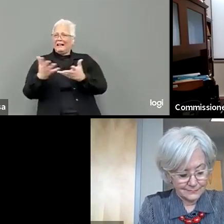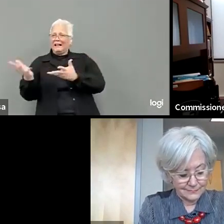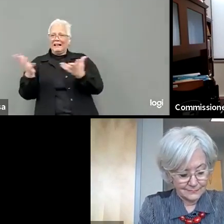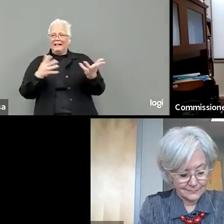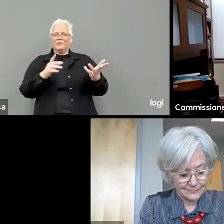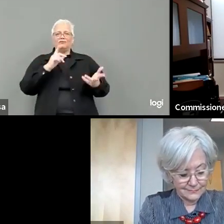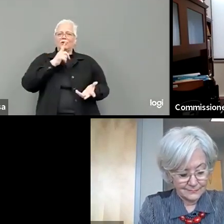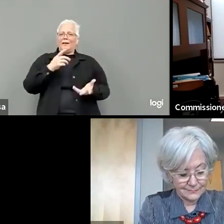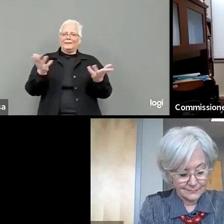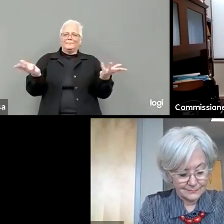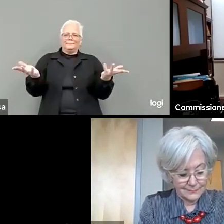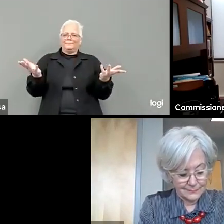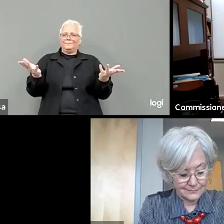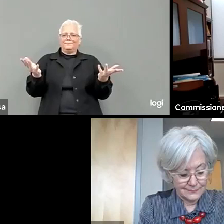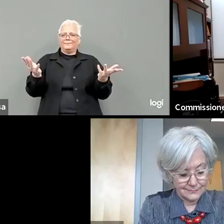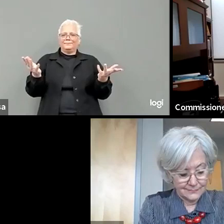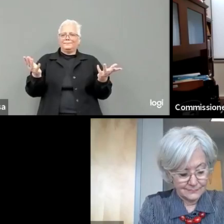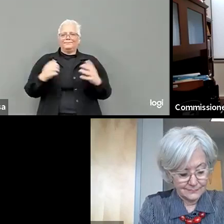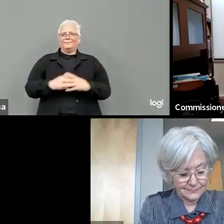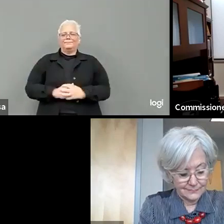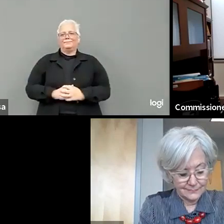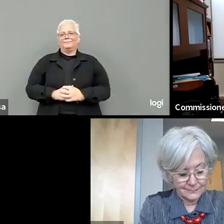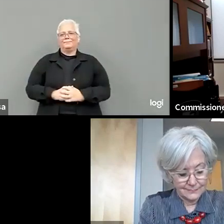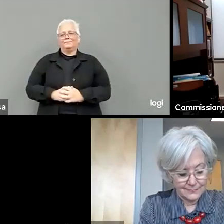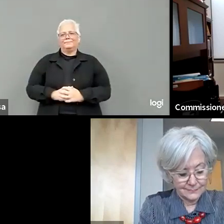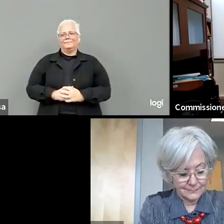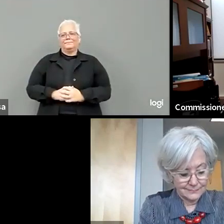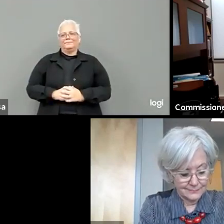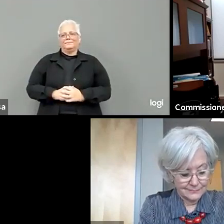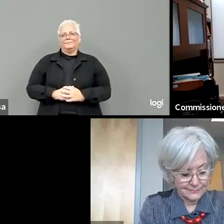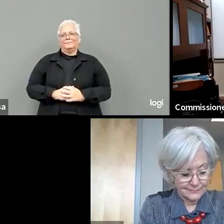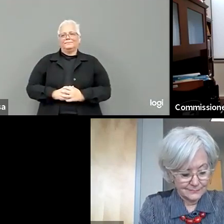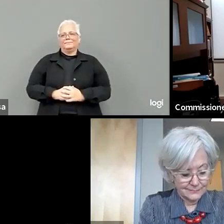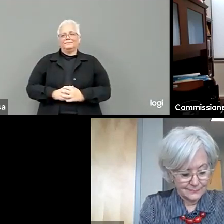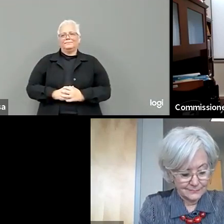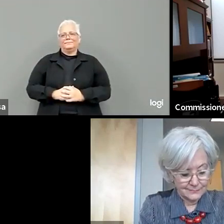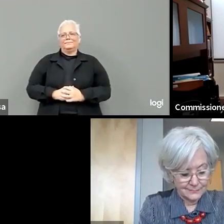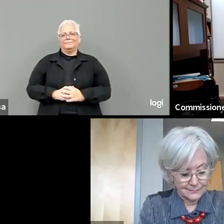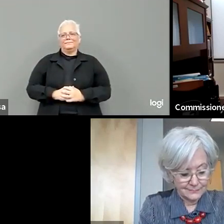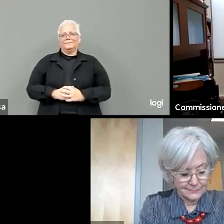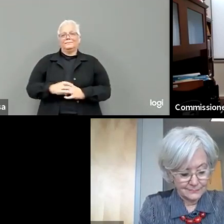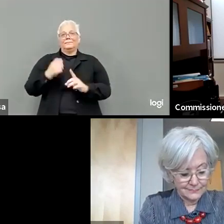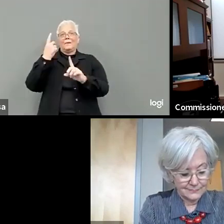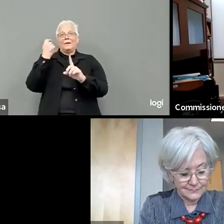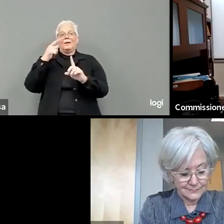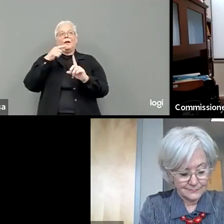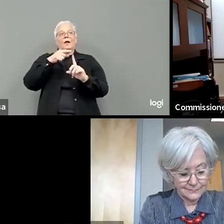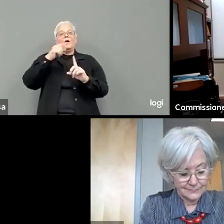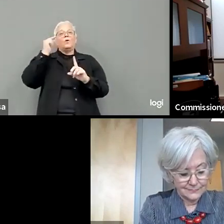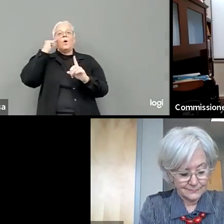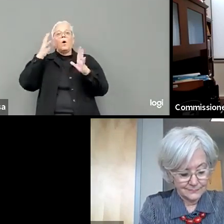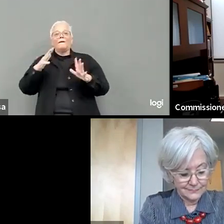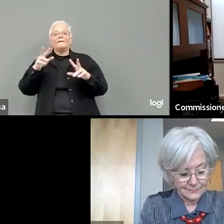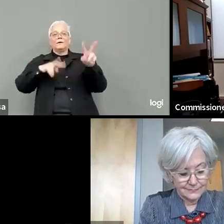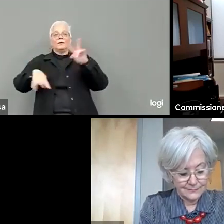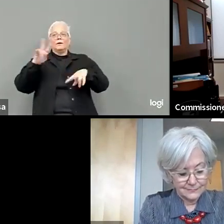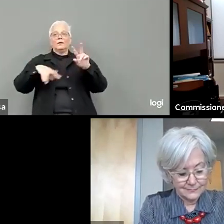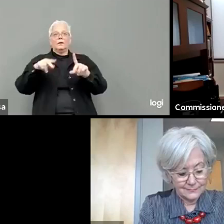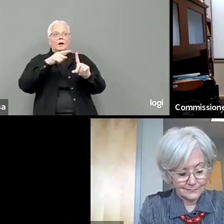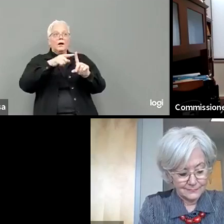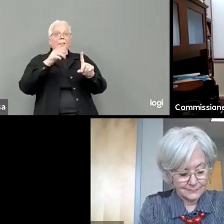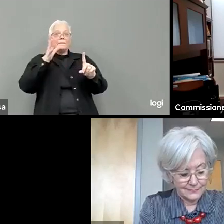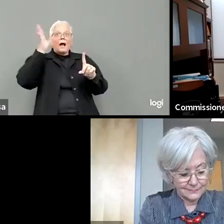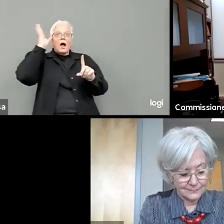too, these aren't COVID-denying anti-maskers. These are people who love Tulsa Public